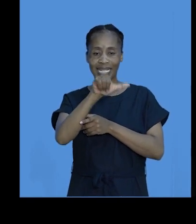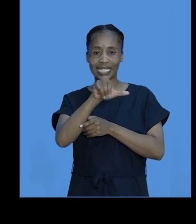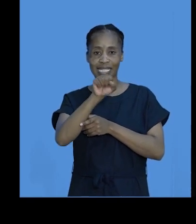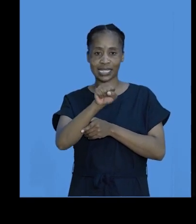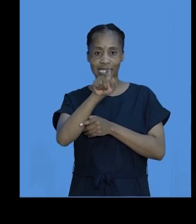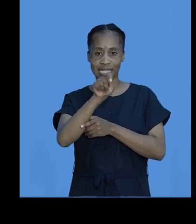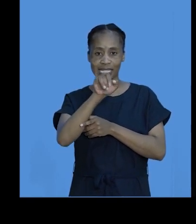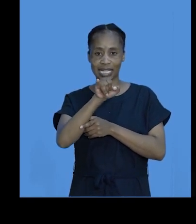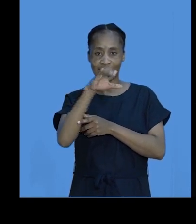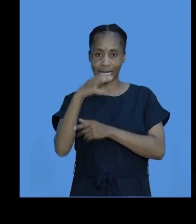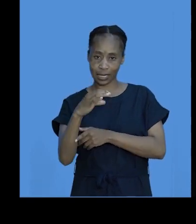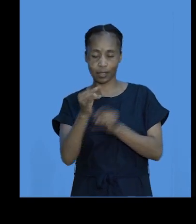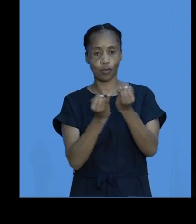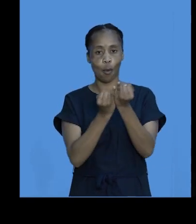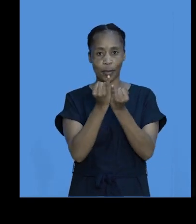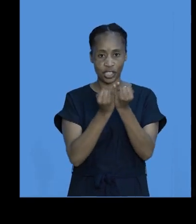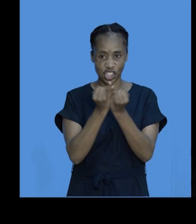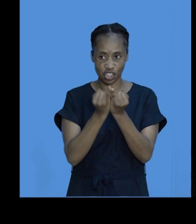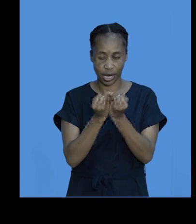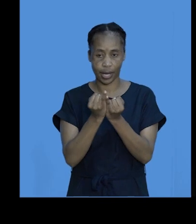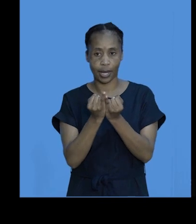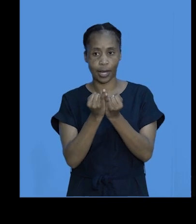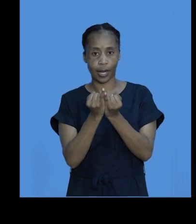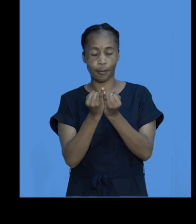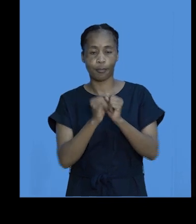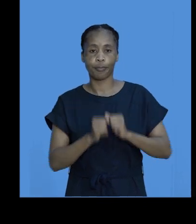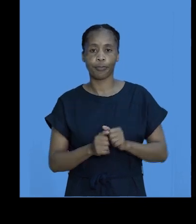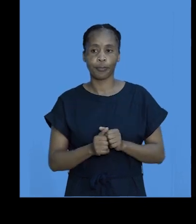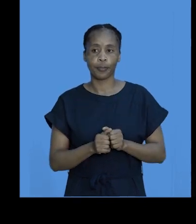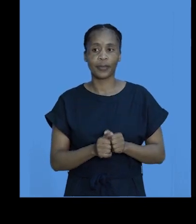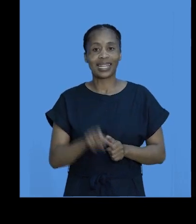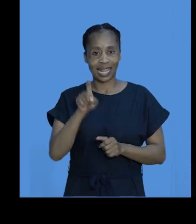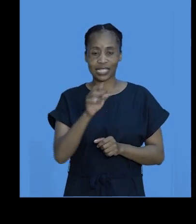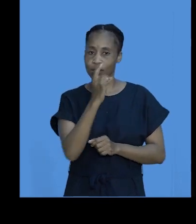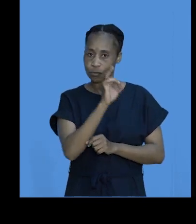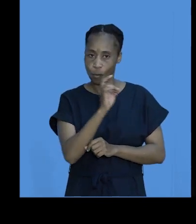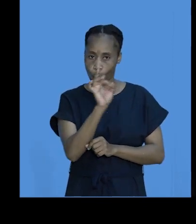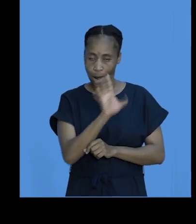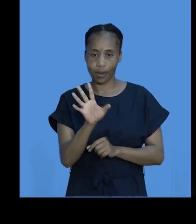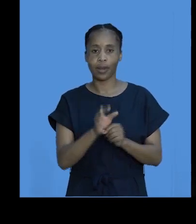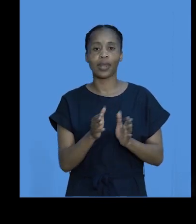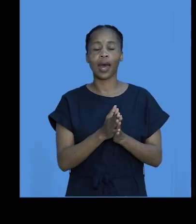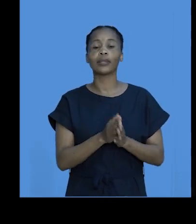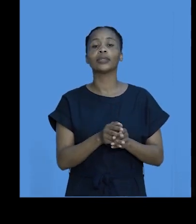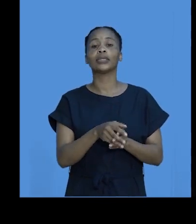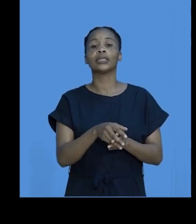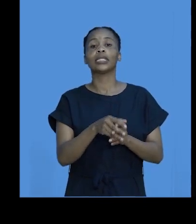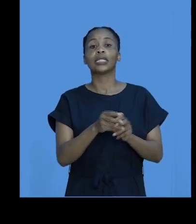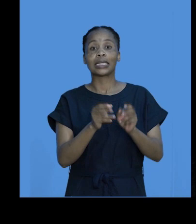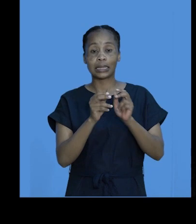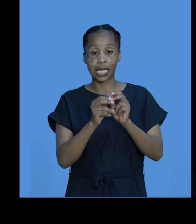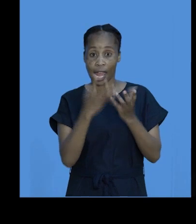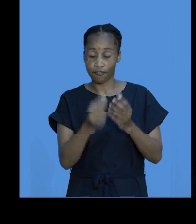monopolistic there. Monopolistic competition. So it's monopolistic competition. That is the one that